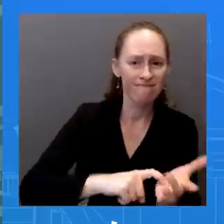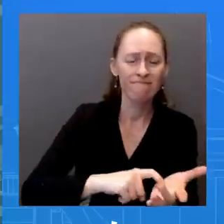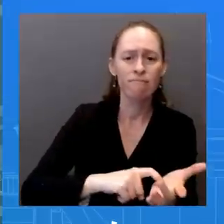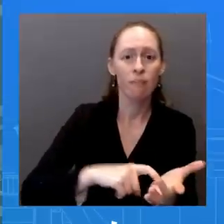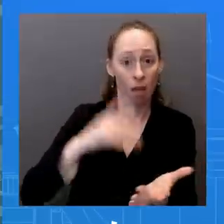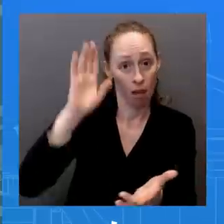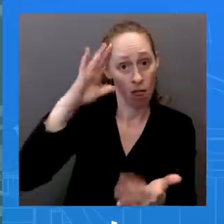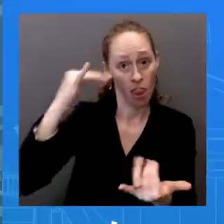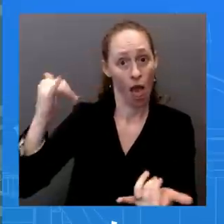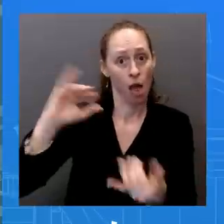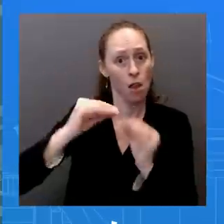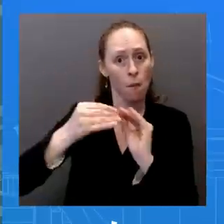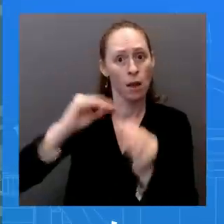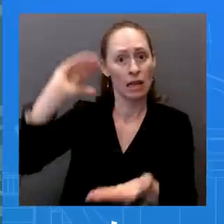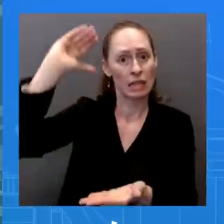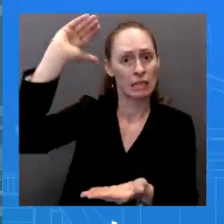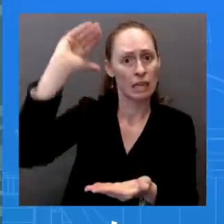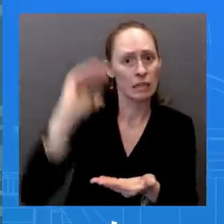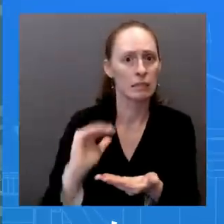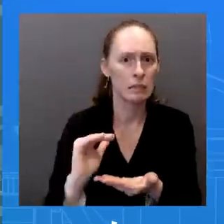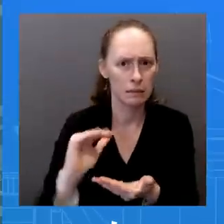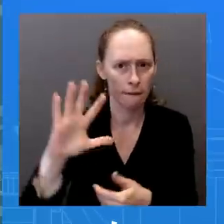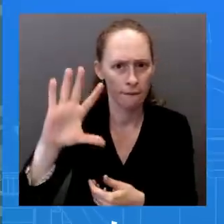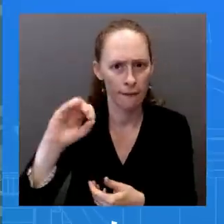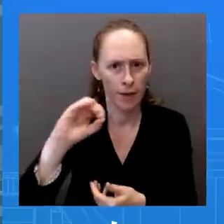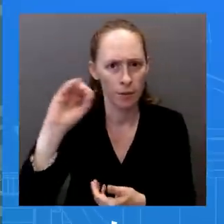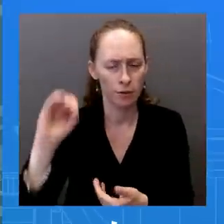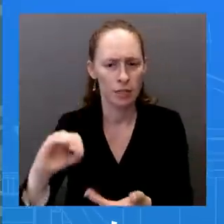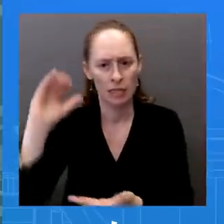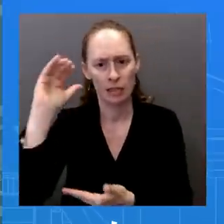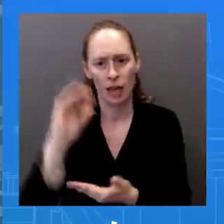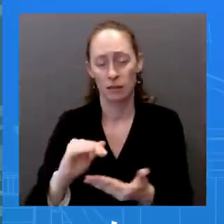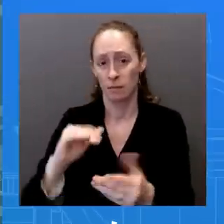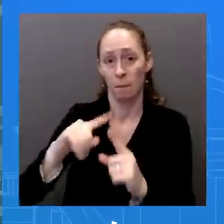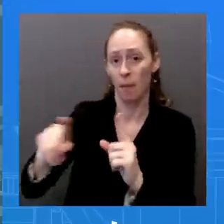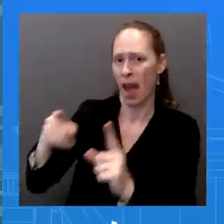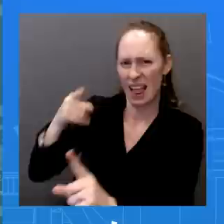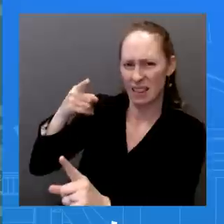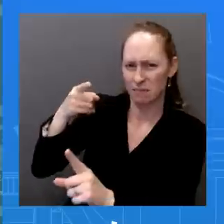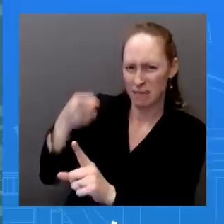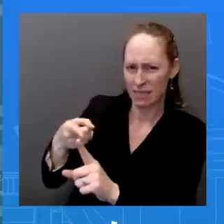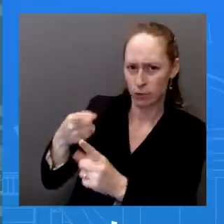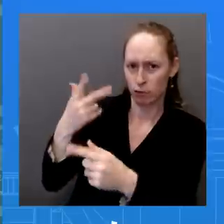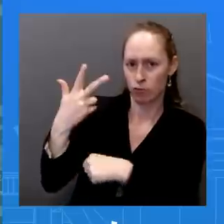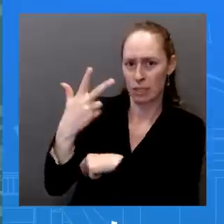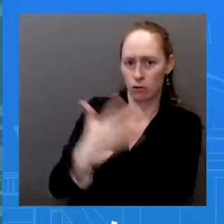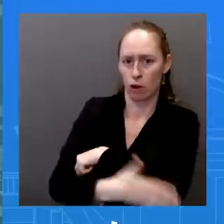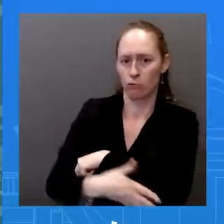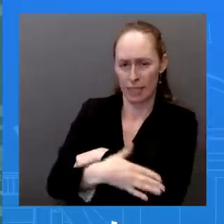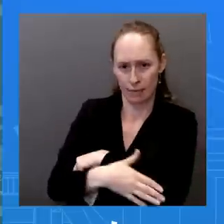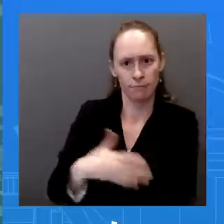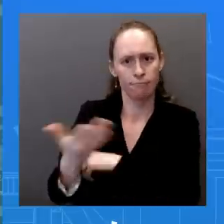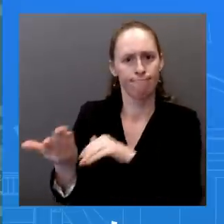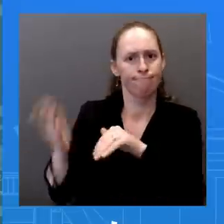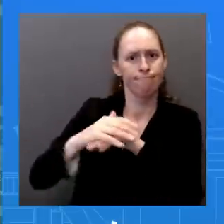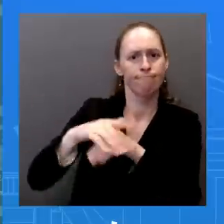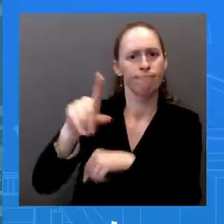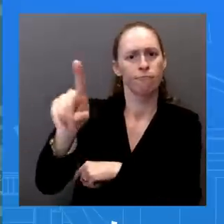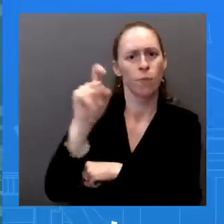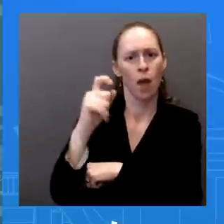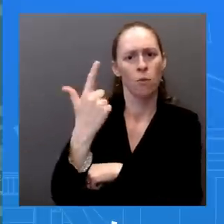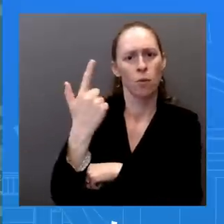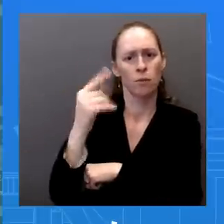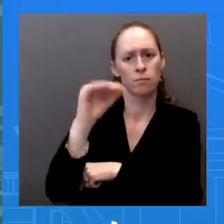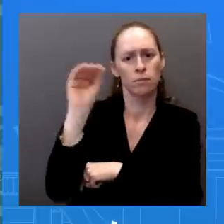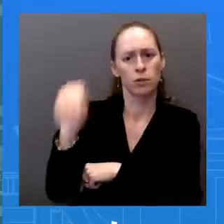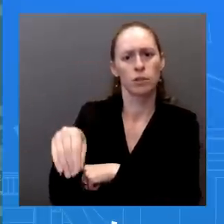Nicaragua, Venezuela, and Cuba is up by 121%. So there is a change in the pattern that we have seen most recently. But what